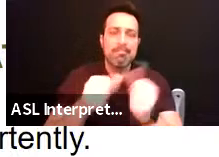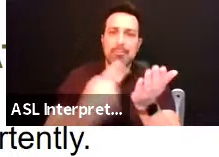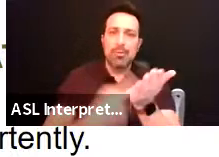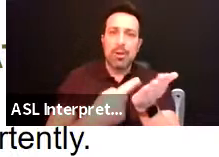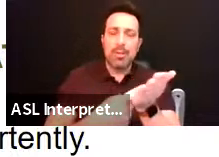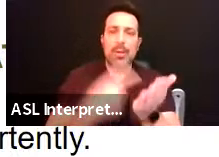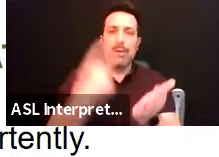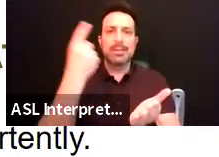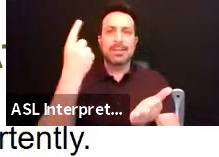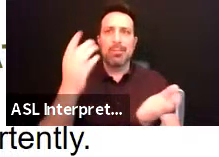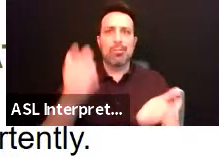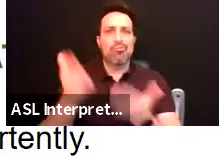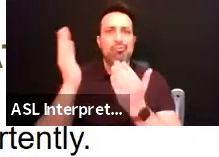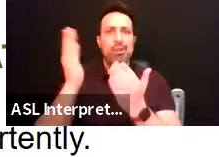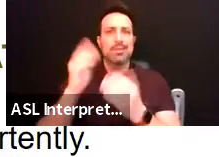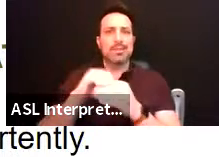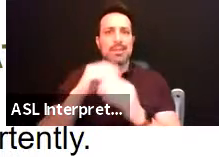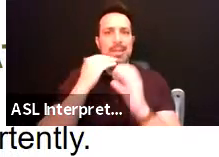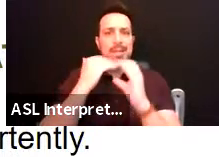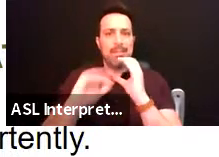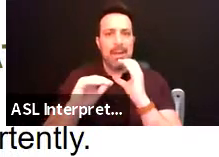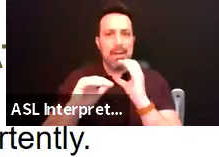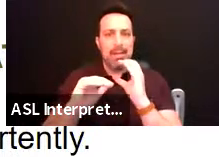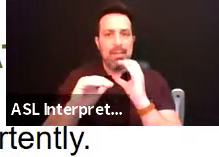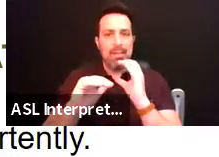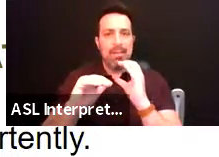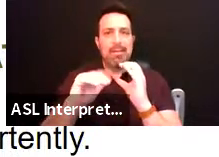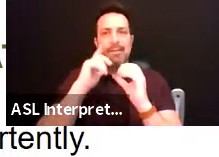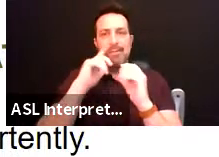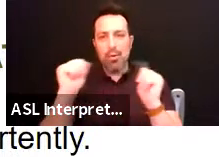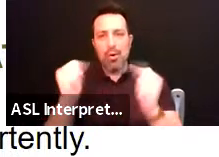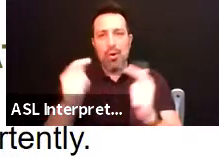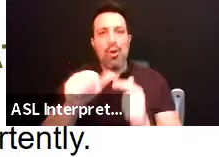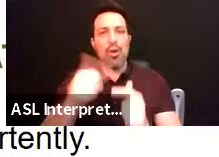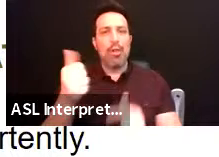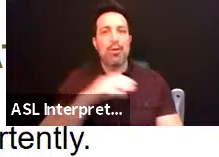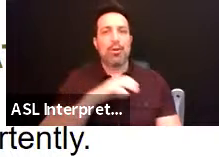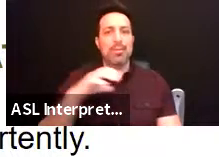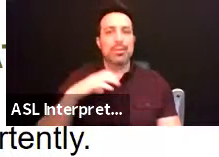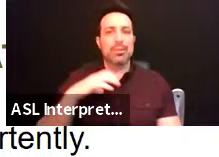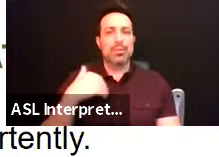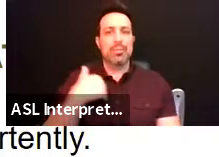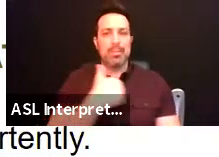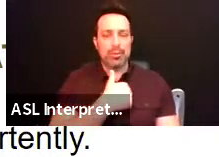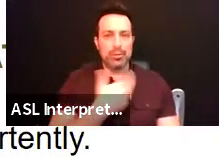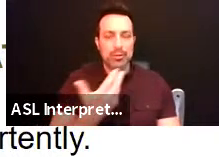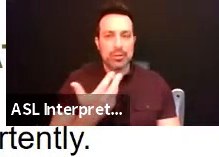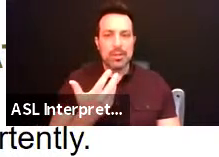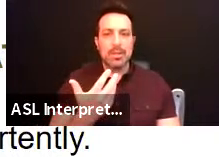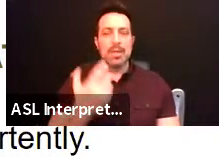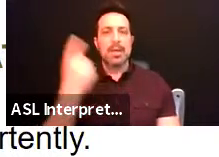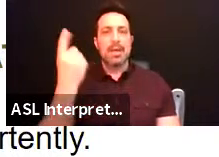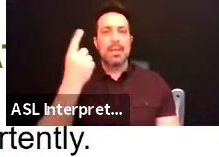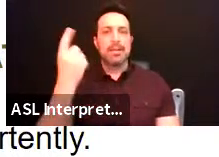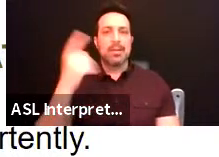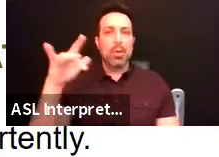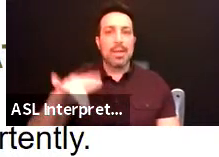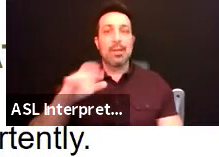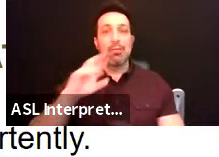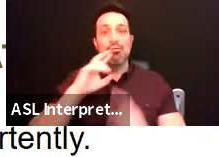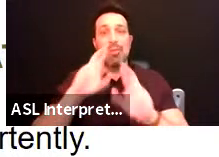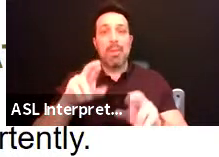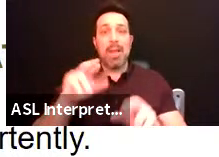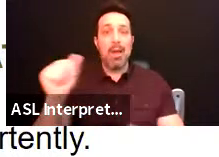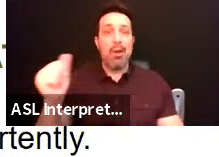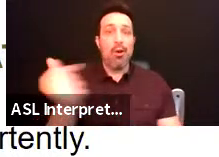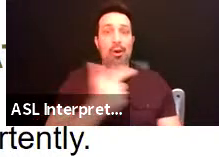somebody raises it in an email to all of the other commission members, and then somebody hits reply all,